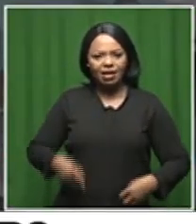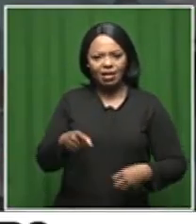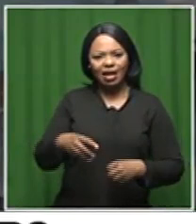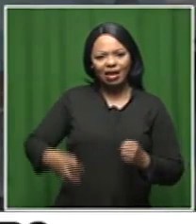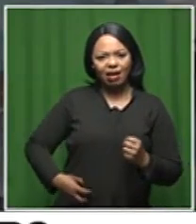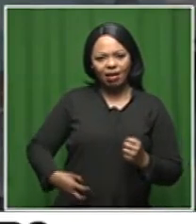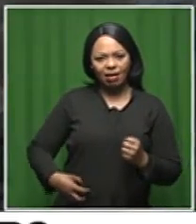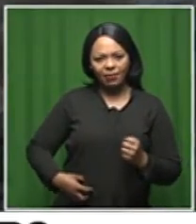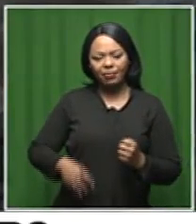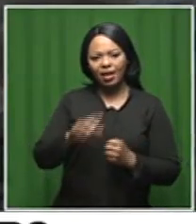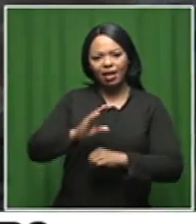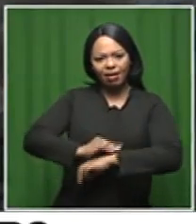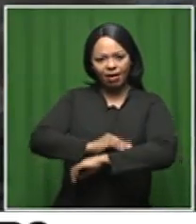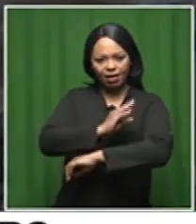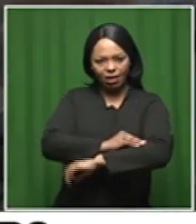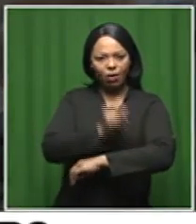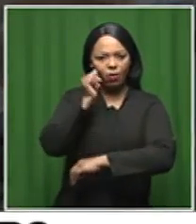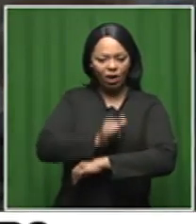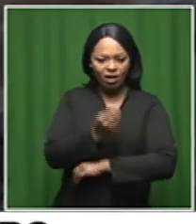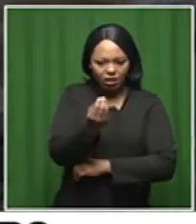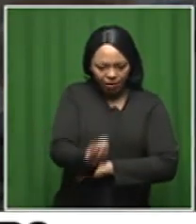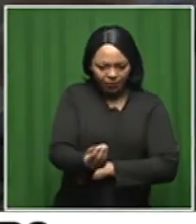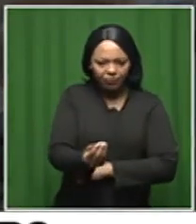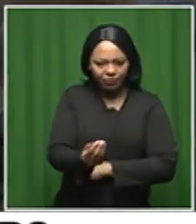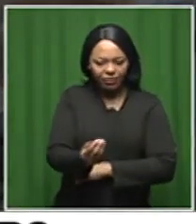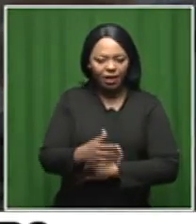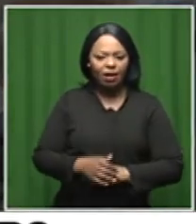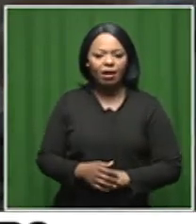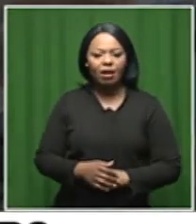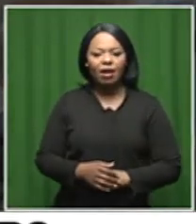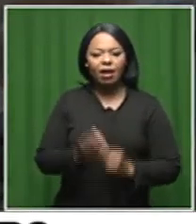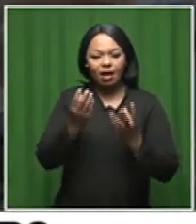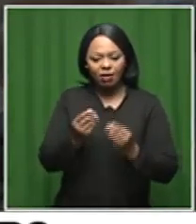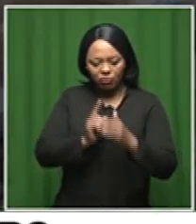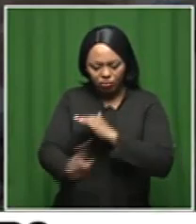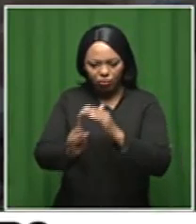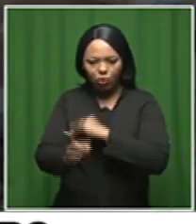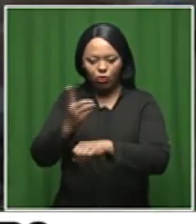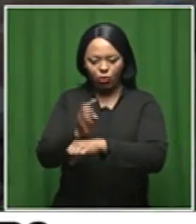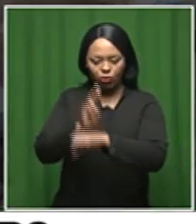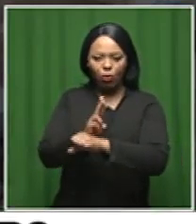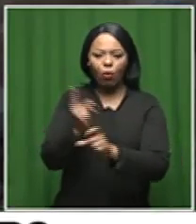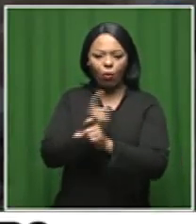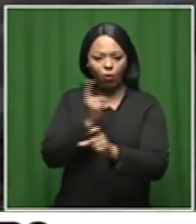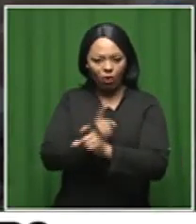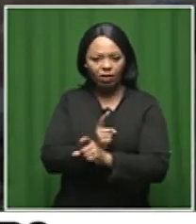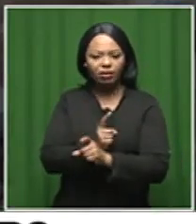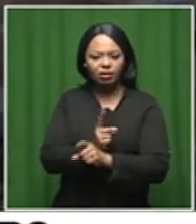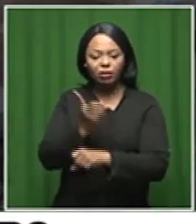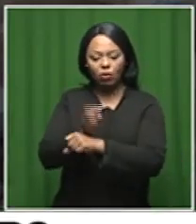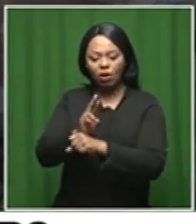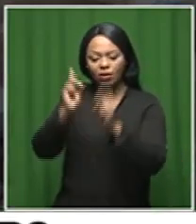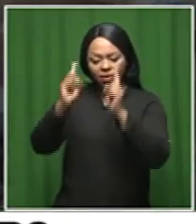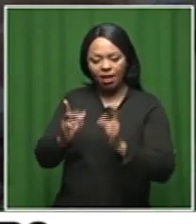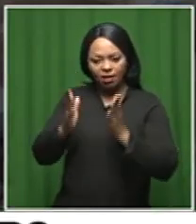was younger and 3 years old. So she routinely follows up with the hematologist. So her recent diagnosis was